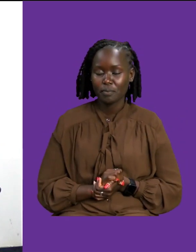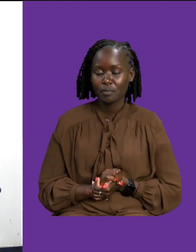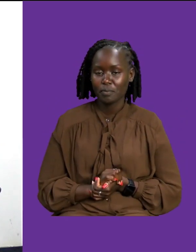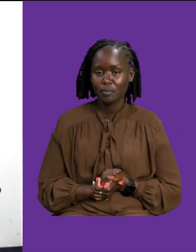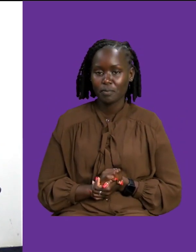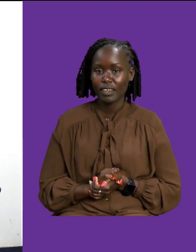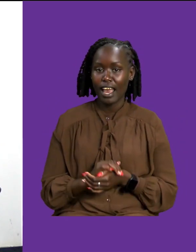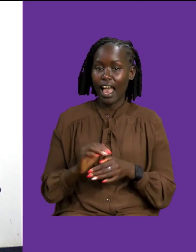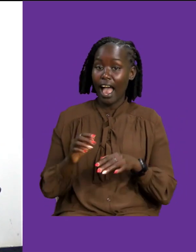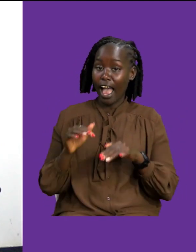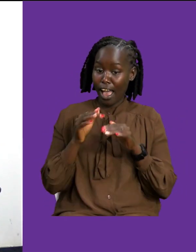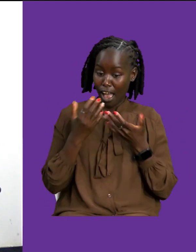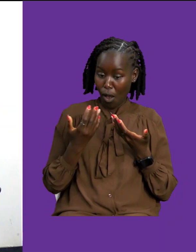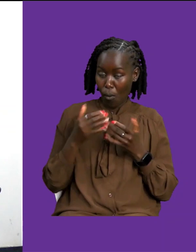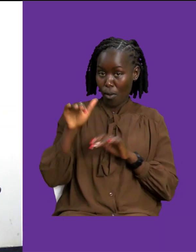as they requested.